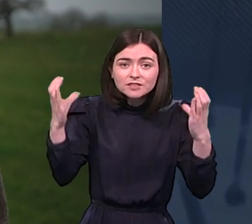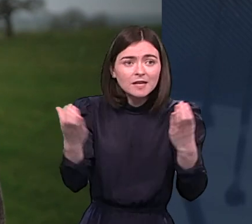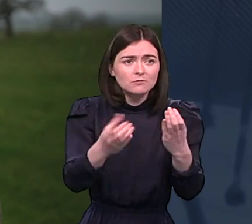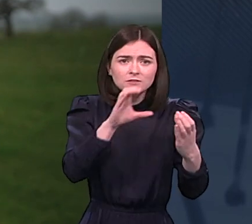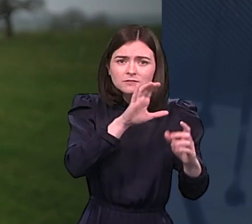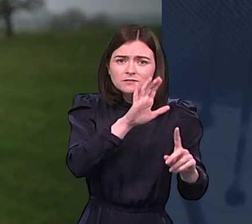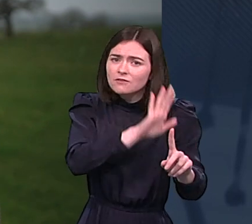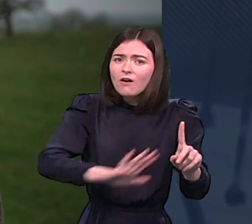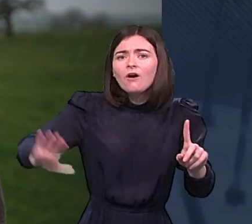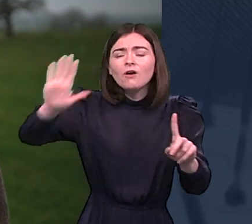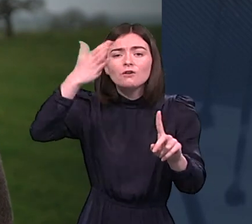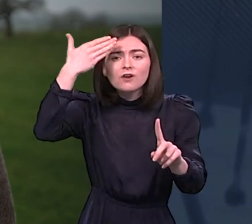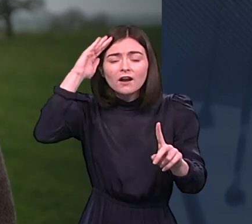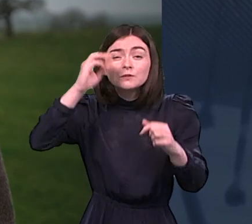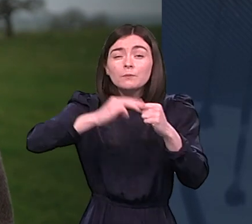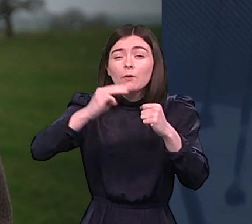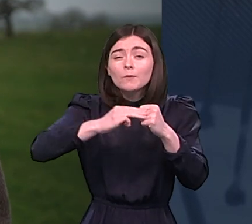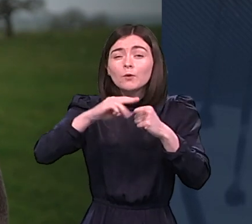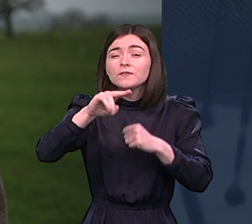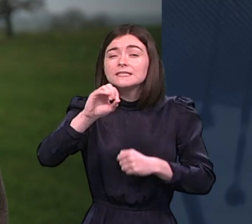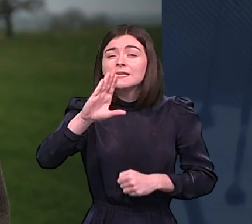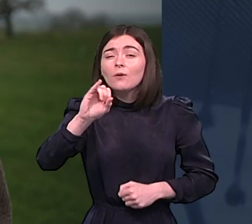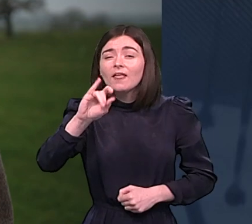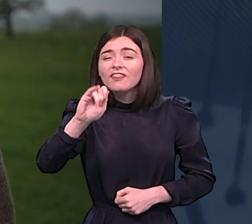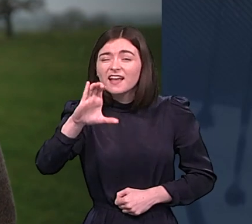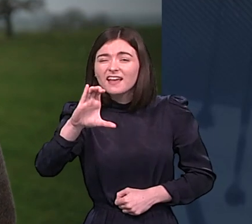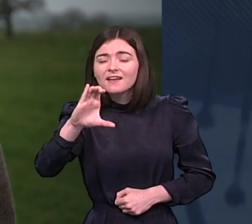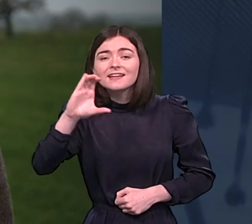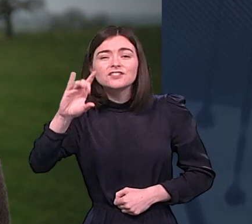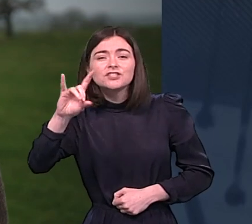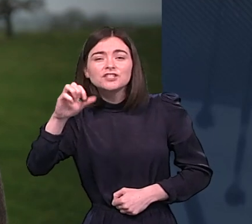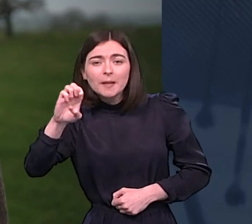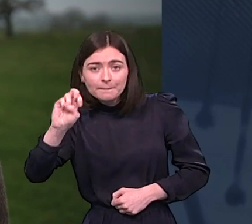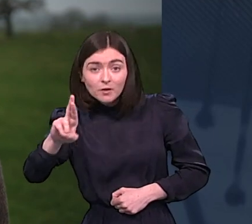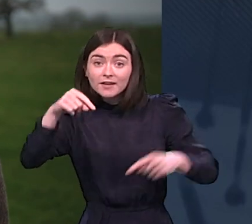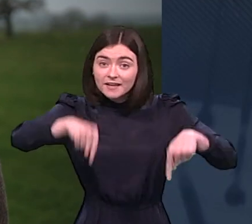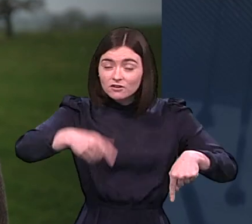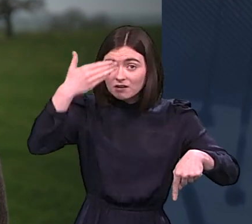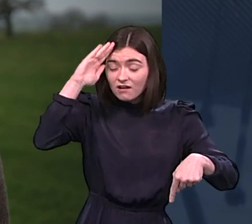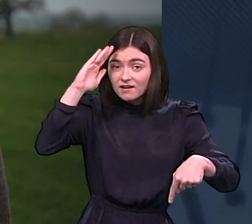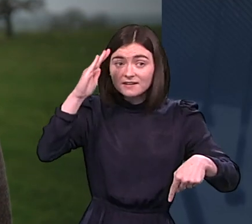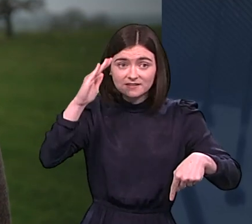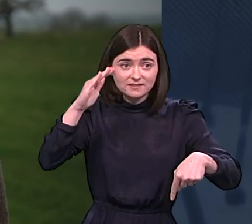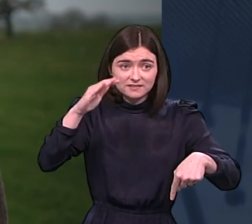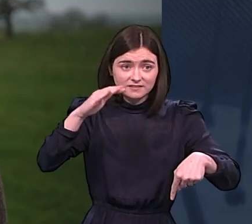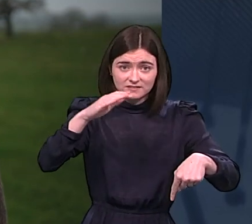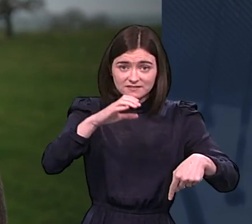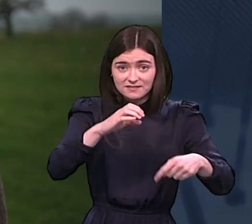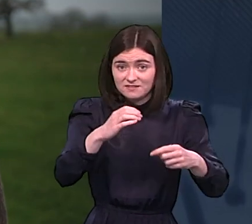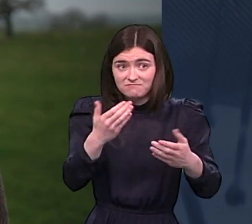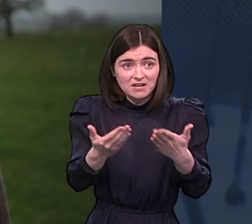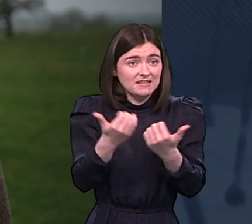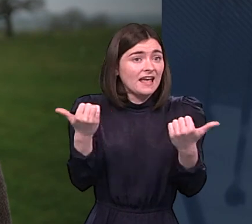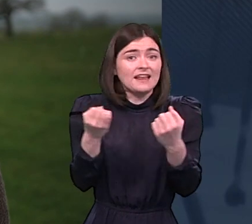country, there are more Neolithic chambers and sites in this country per square mile than any other country